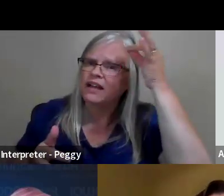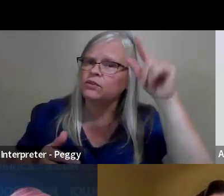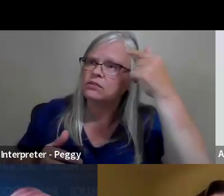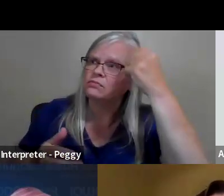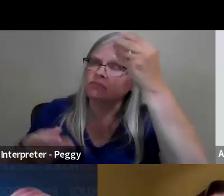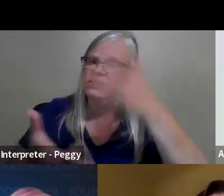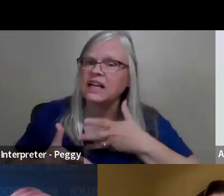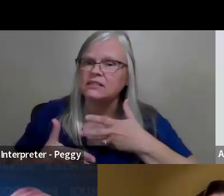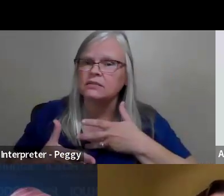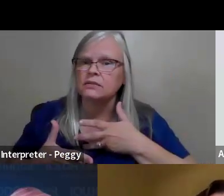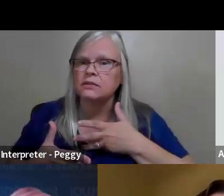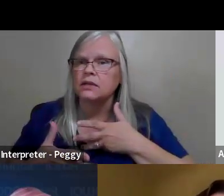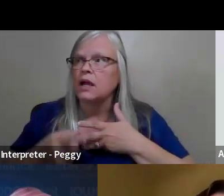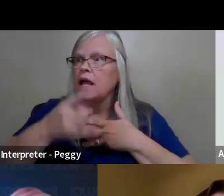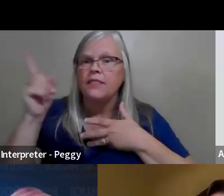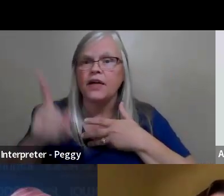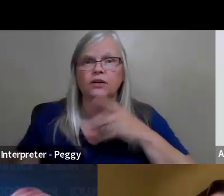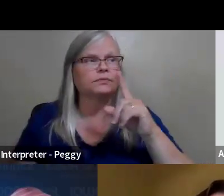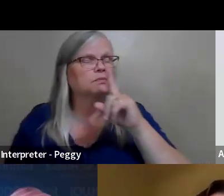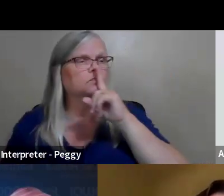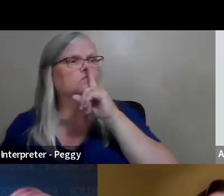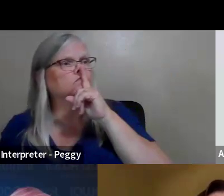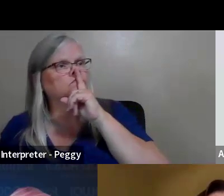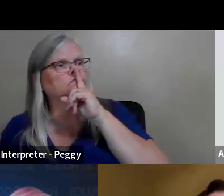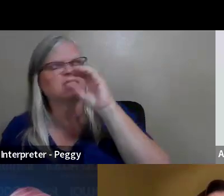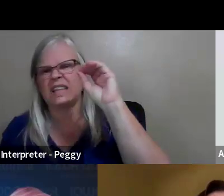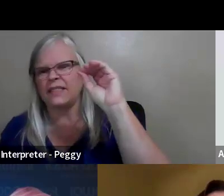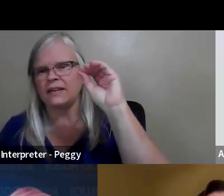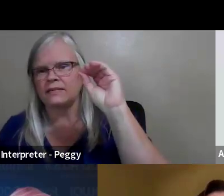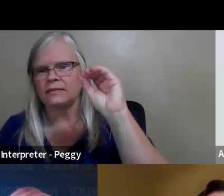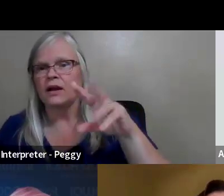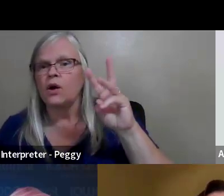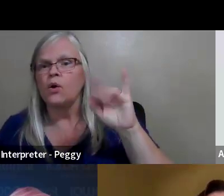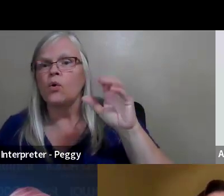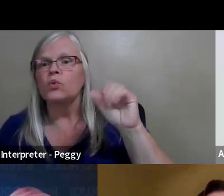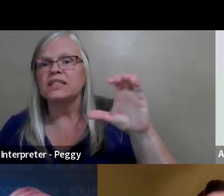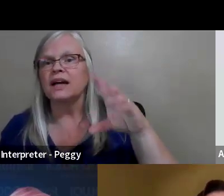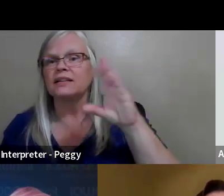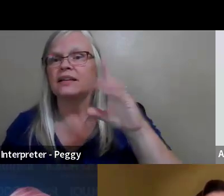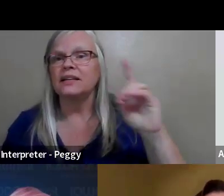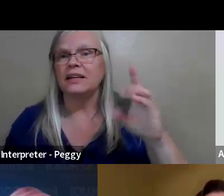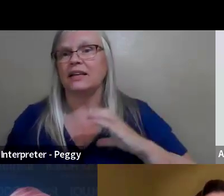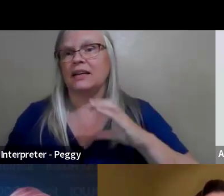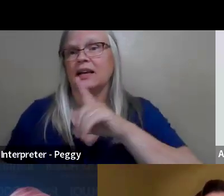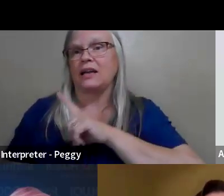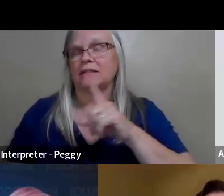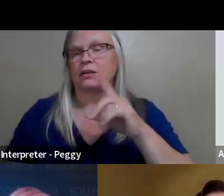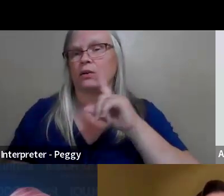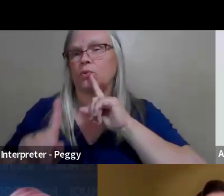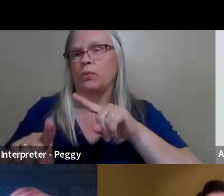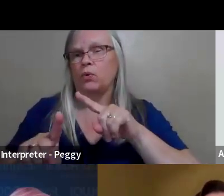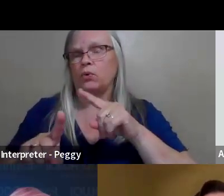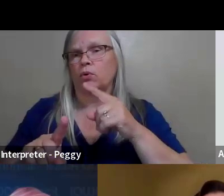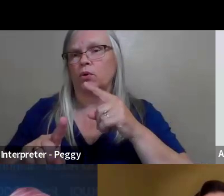us? Nothing. In fact, our Wisconsin DD Council reported 2 days ago